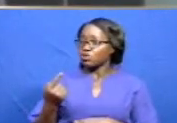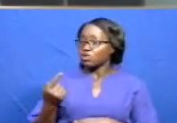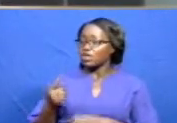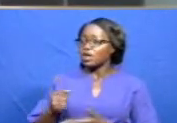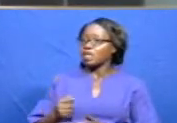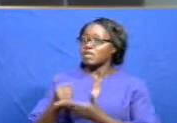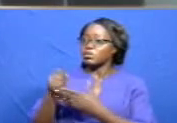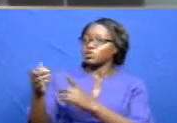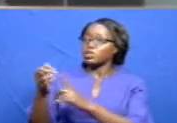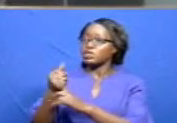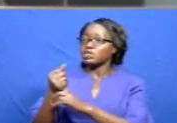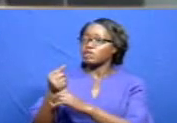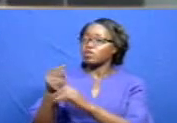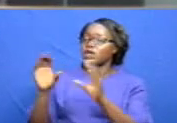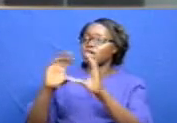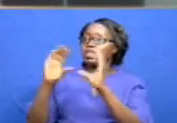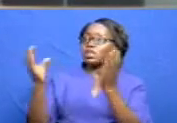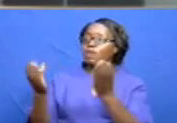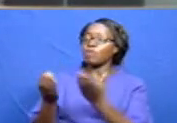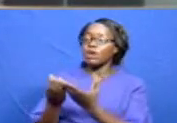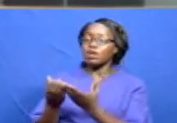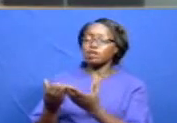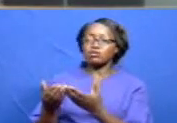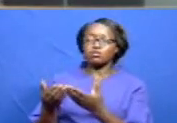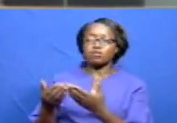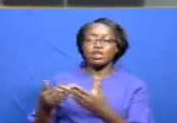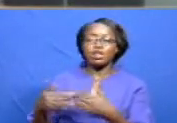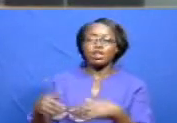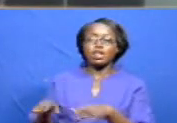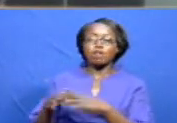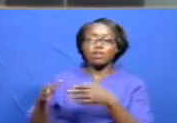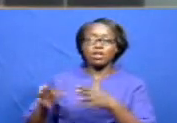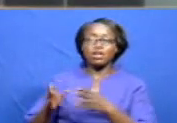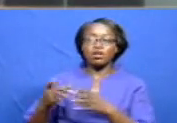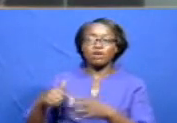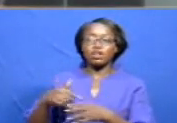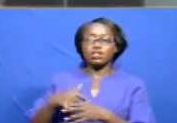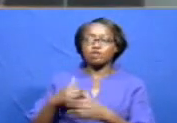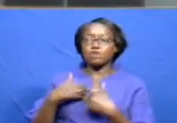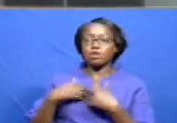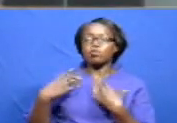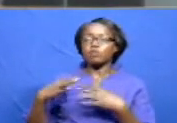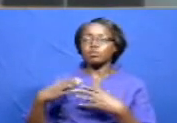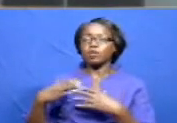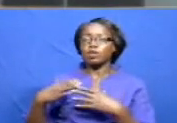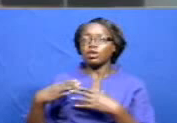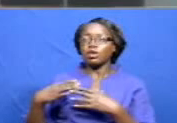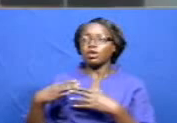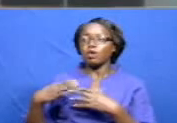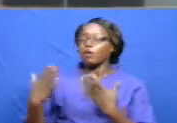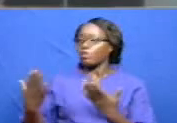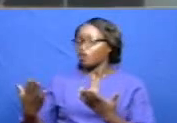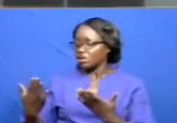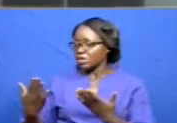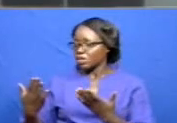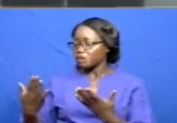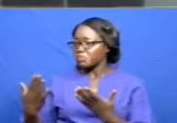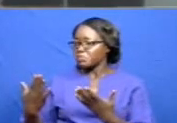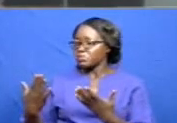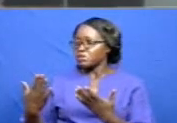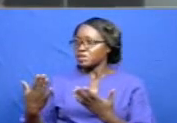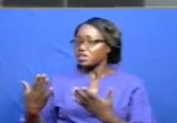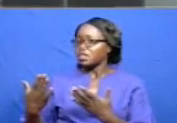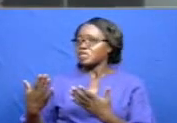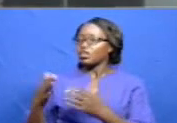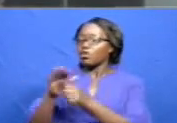us achieve is universal coverage, right, and allows us to get people who are on the wrong side of the digital divide, meaning they're on the